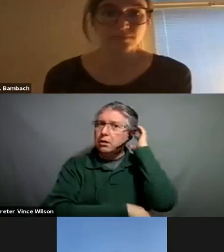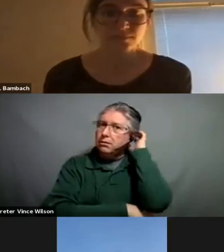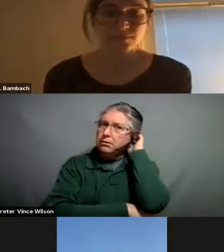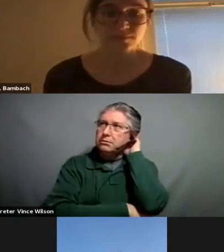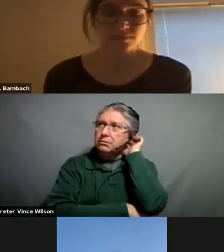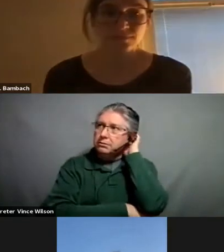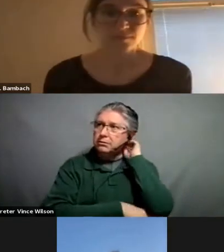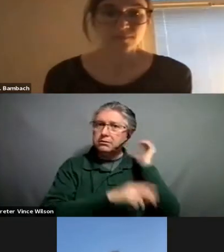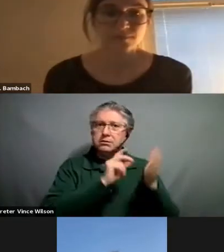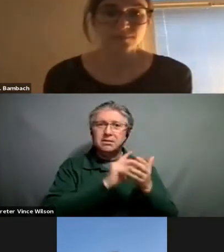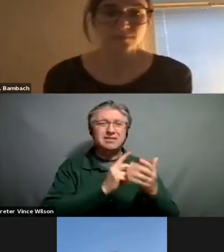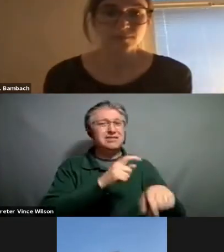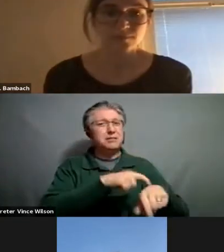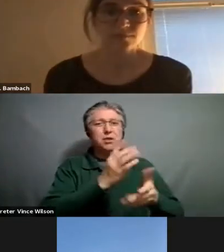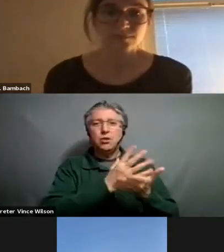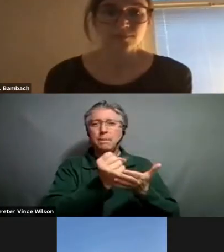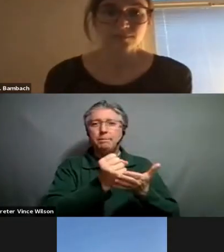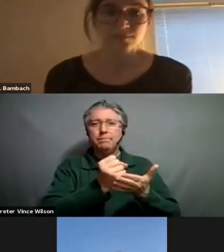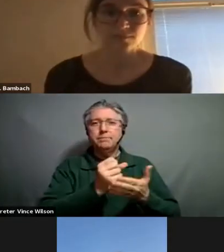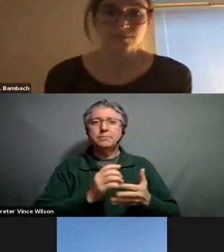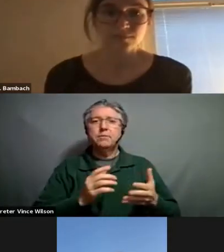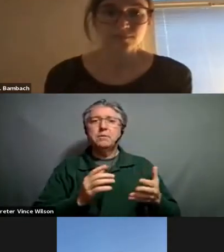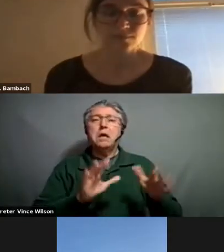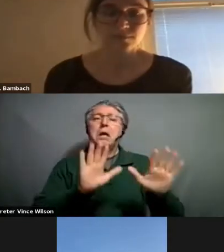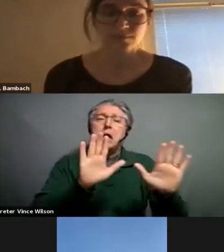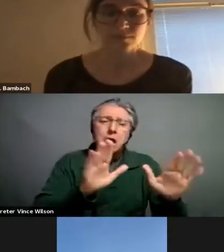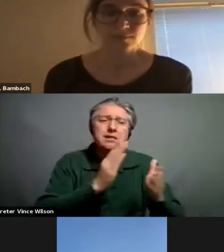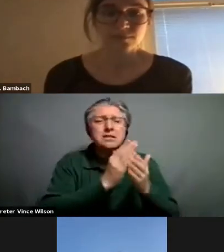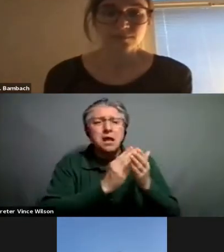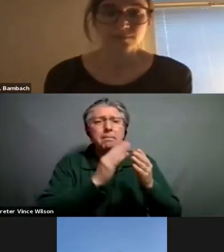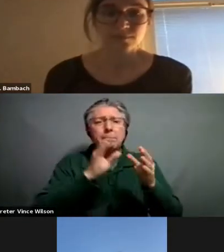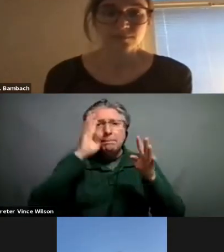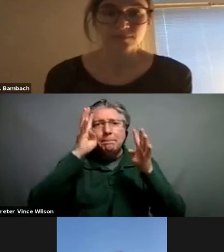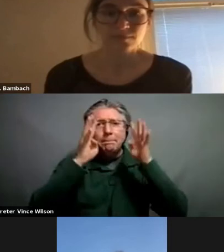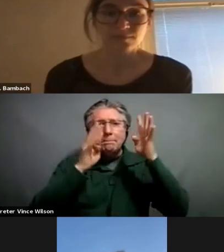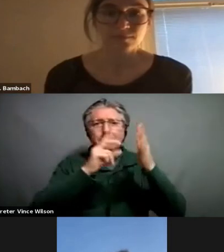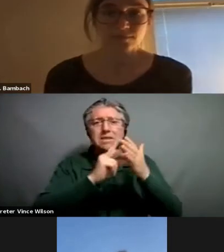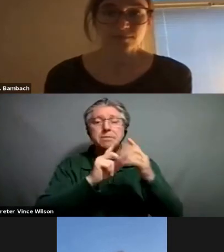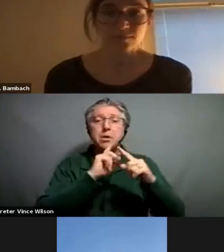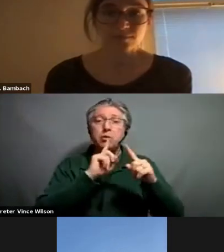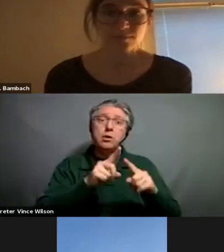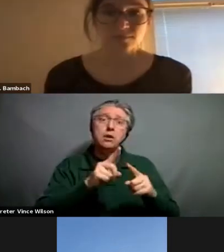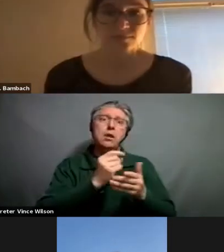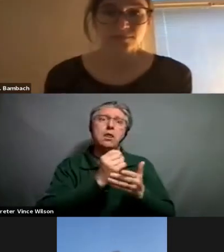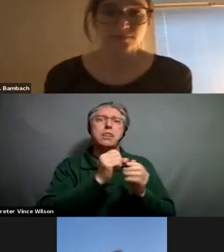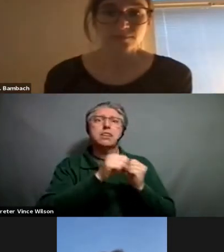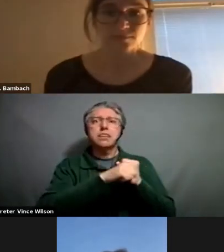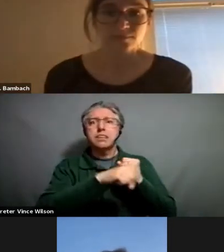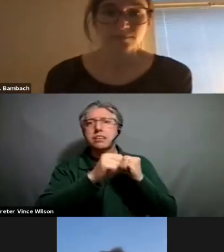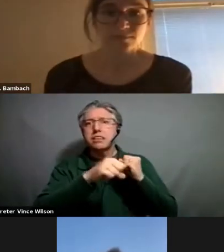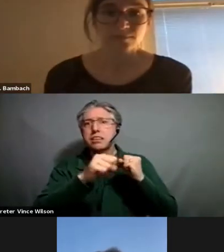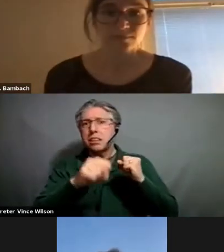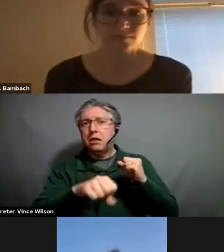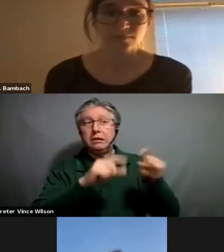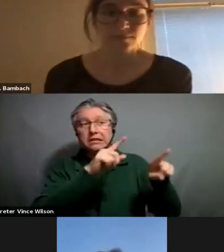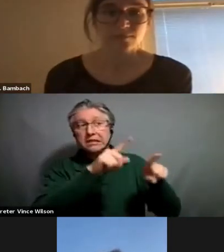phase. We just ran out of time. I mean, we got some design stuff down, but it took a really long time with